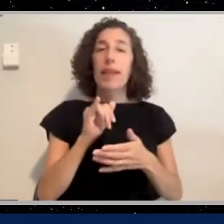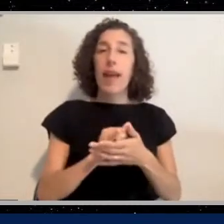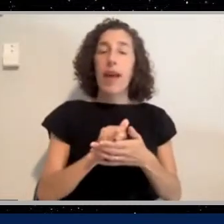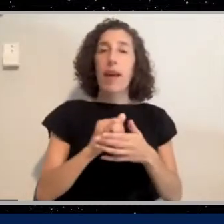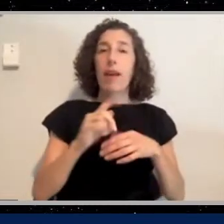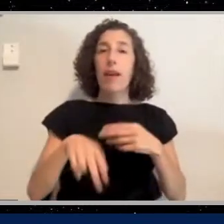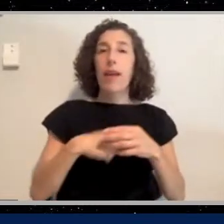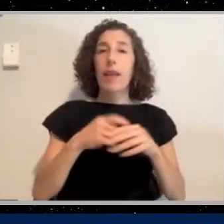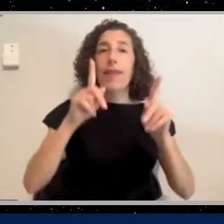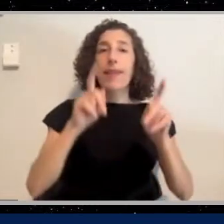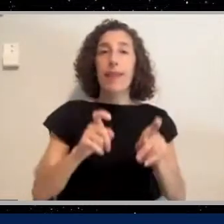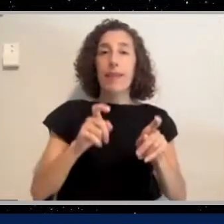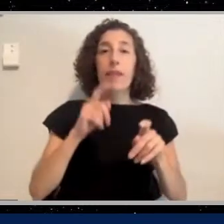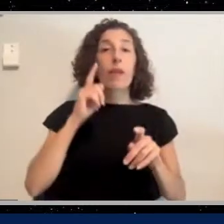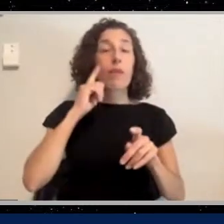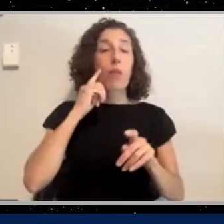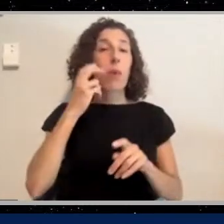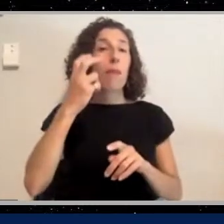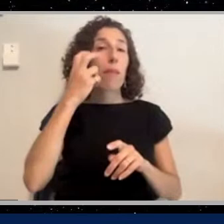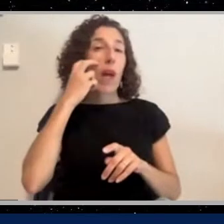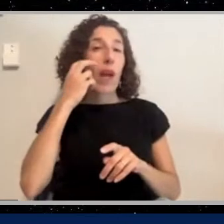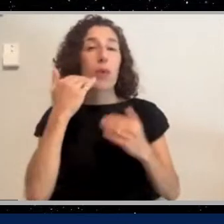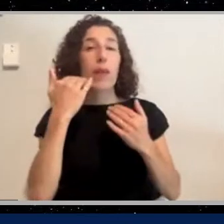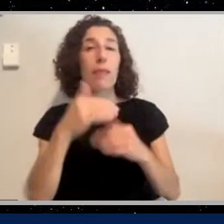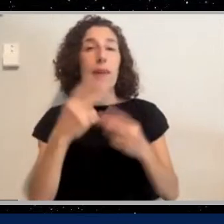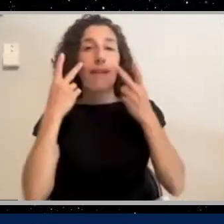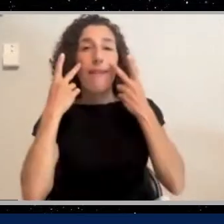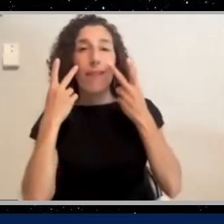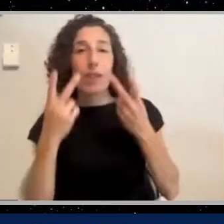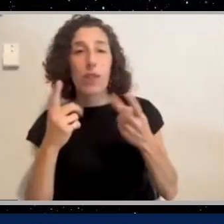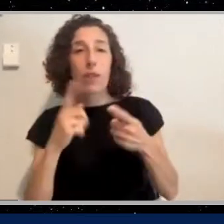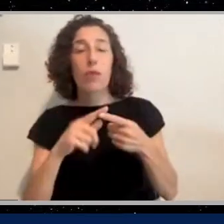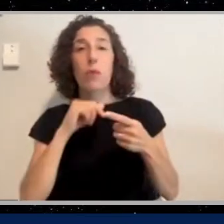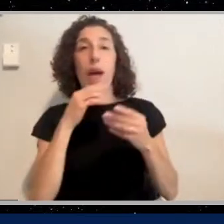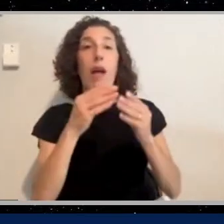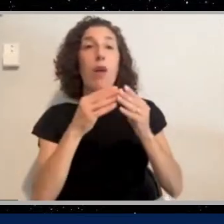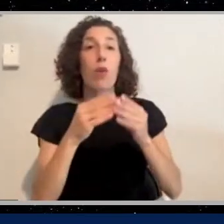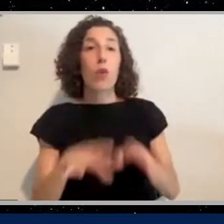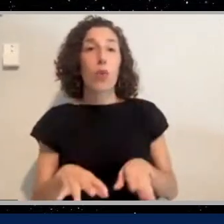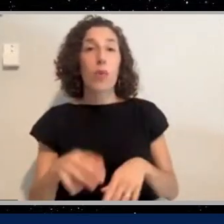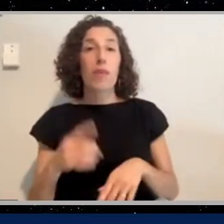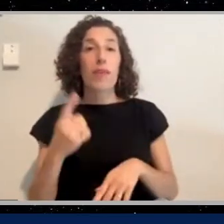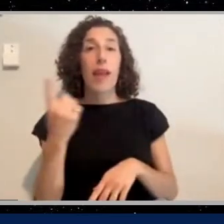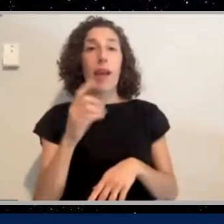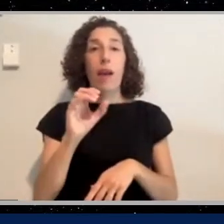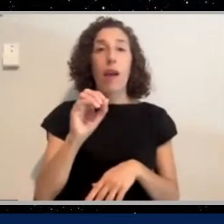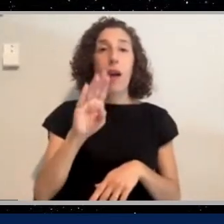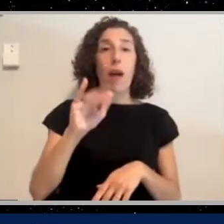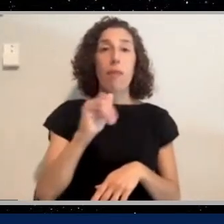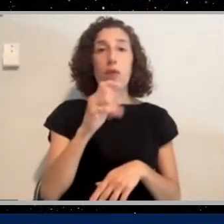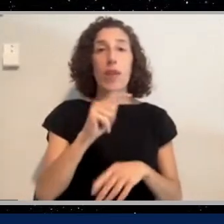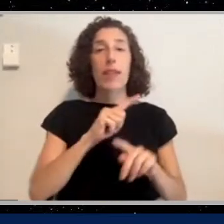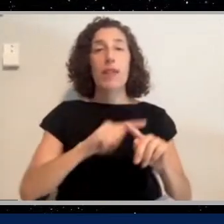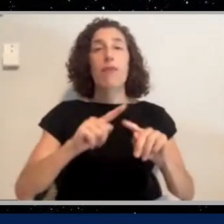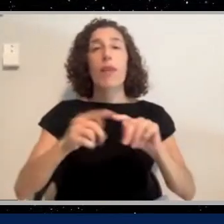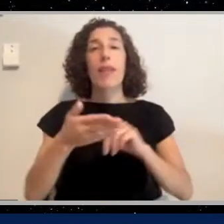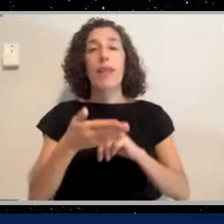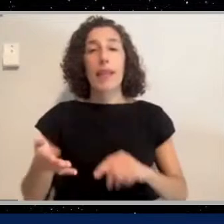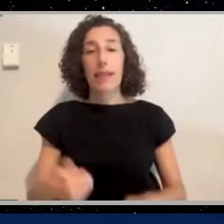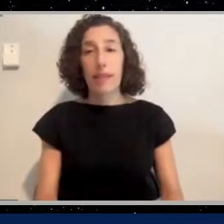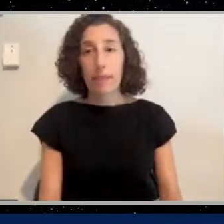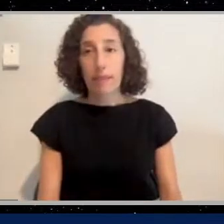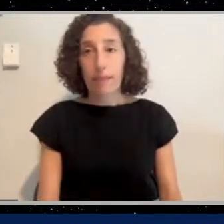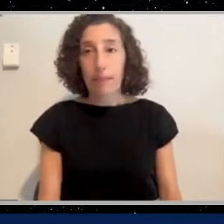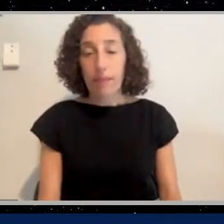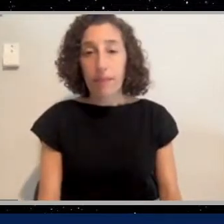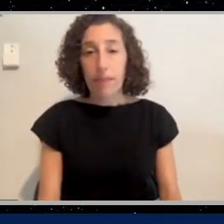get back into a safe position for landing or egress. So. And from my understanding, one of the